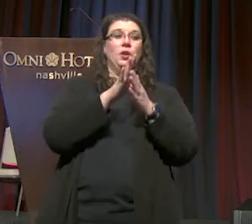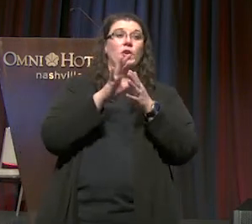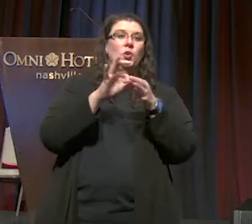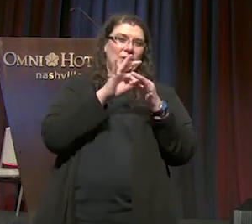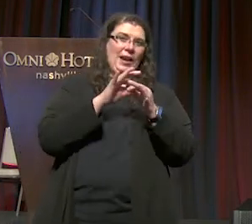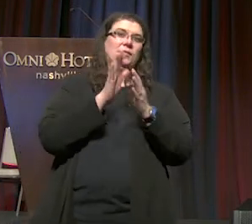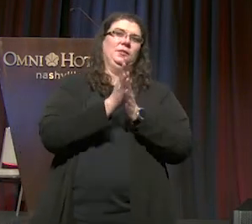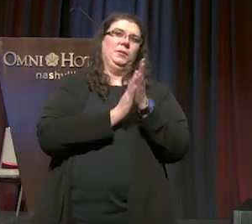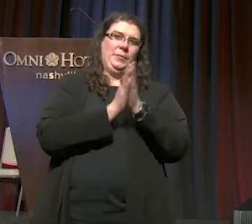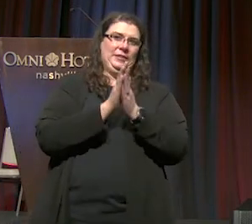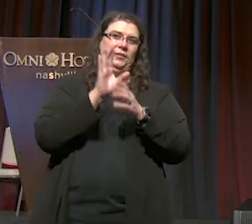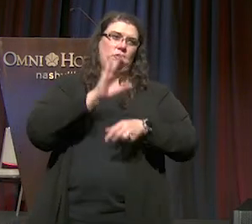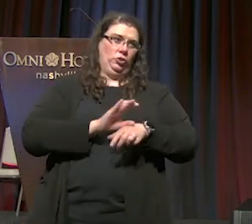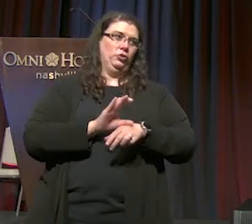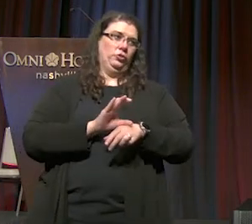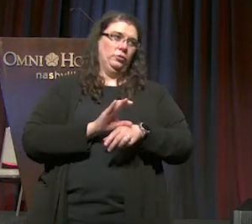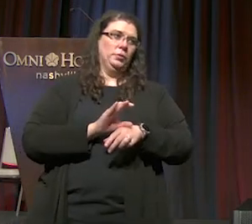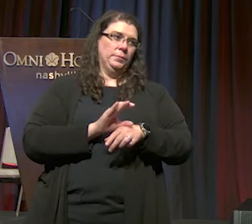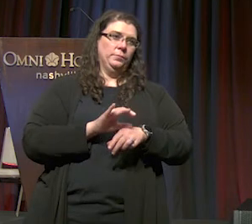Methodist Church.